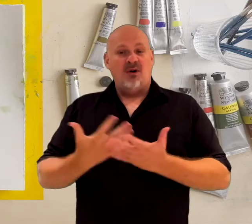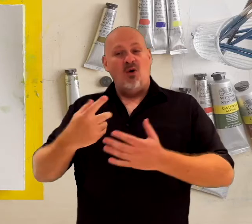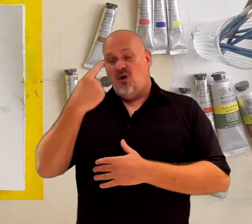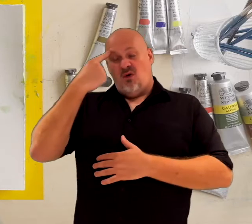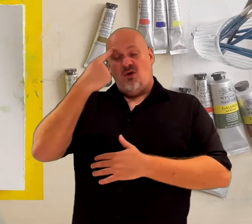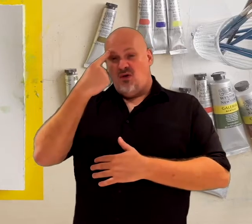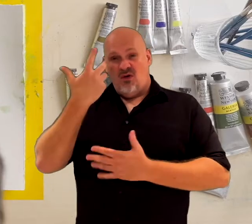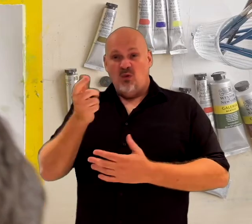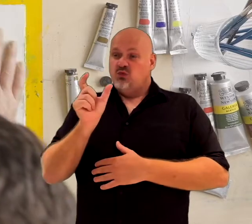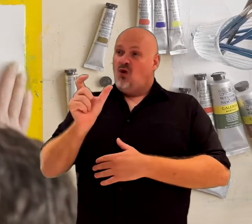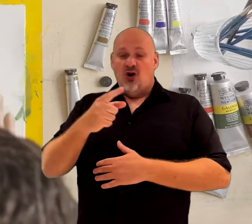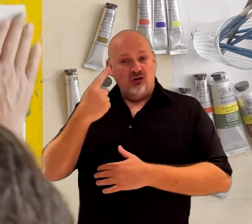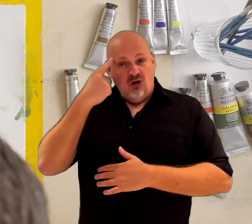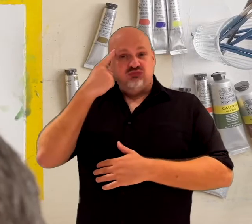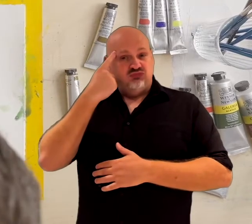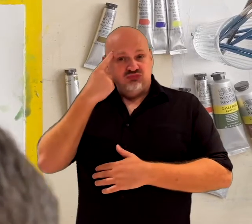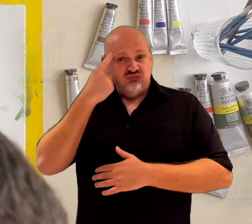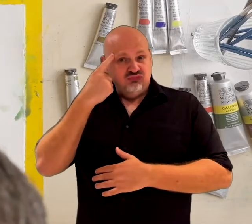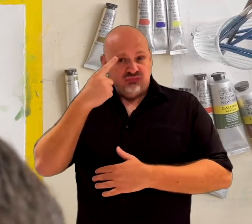mind. And again, you just press it.